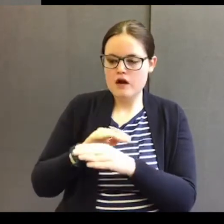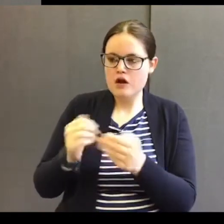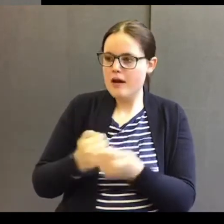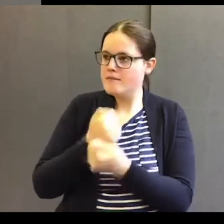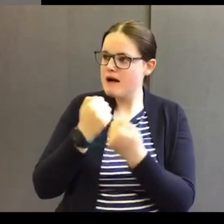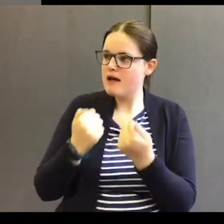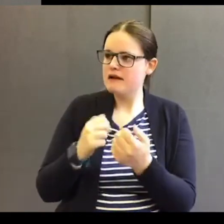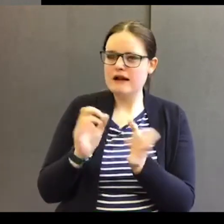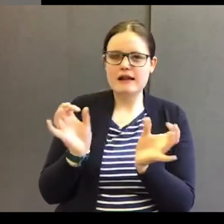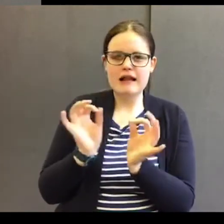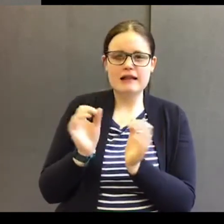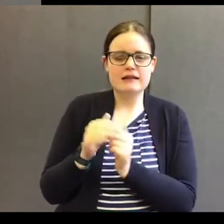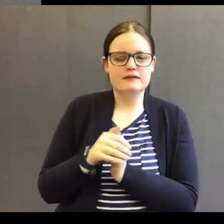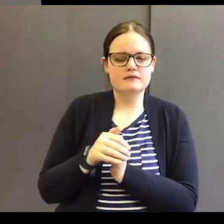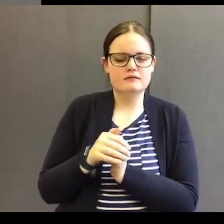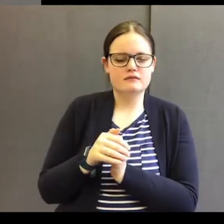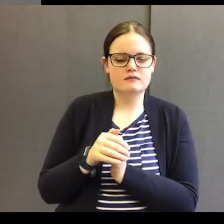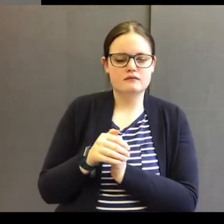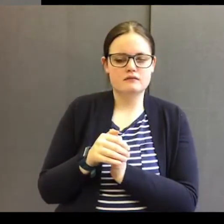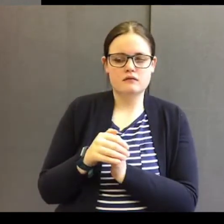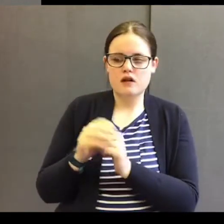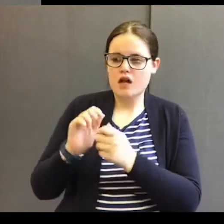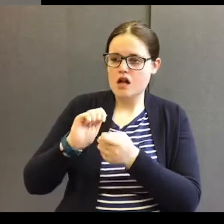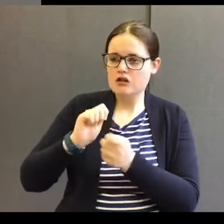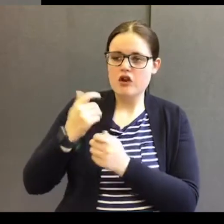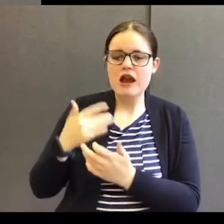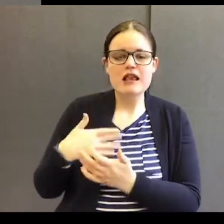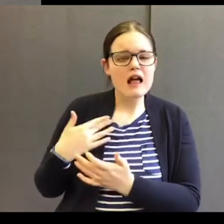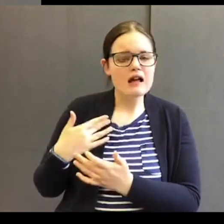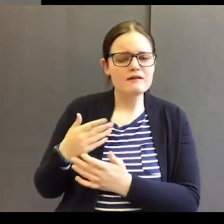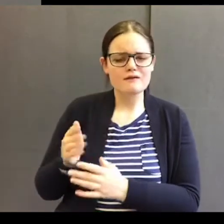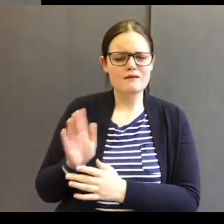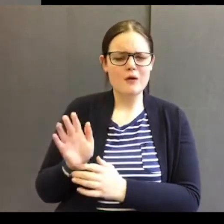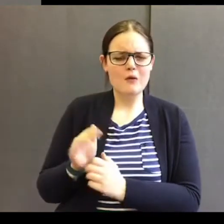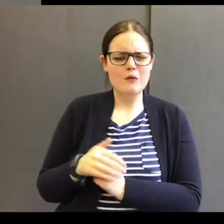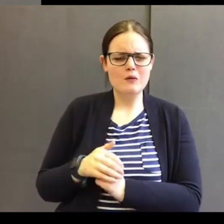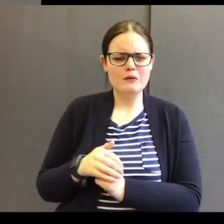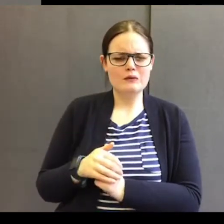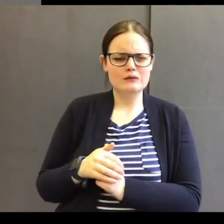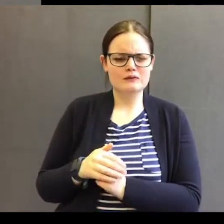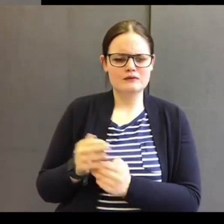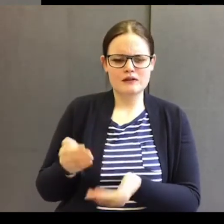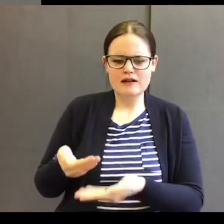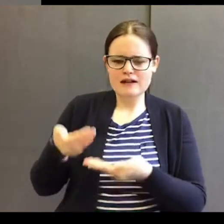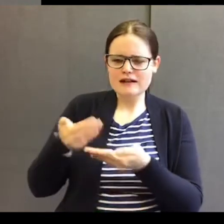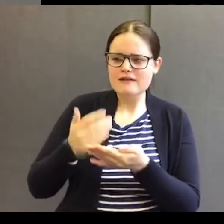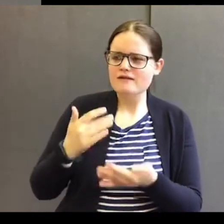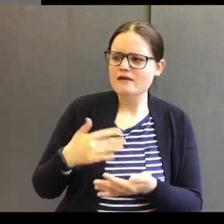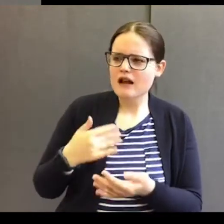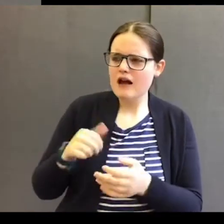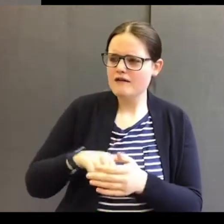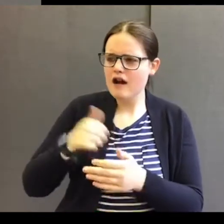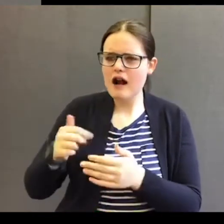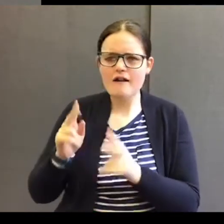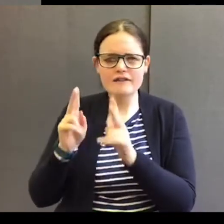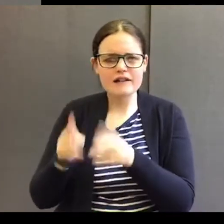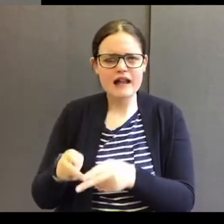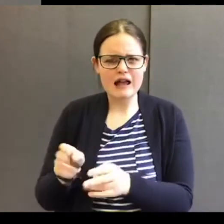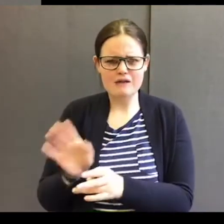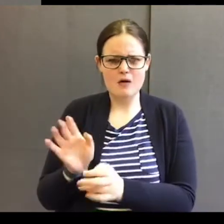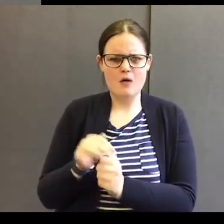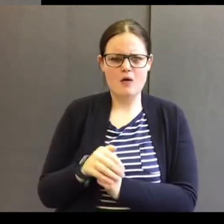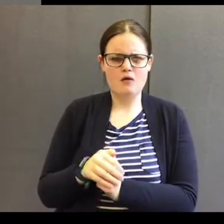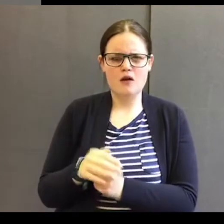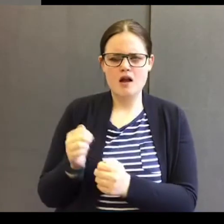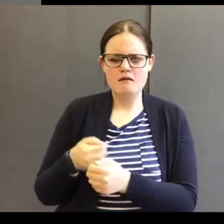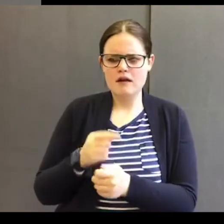what they taught has no power. It doesn't change lives. It doesn't give life